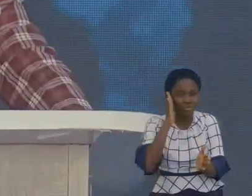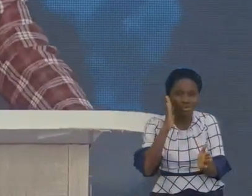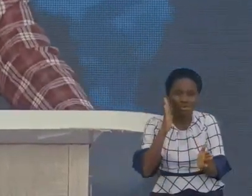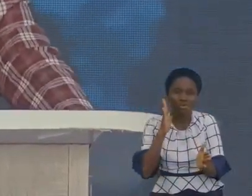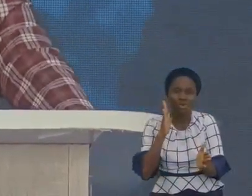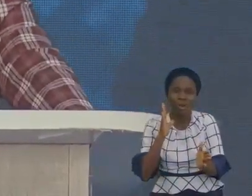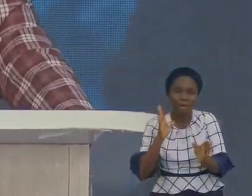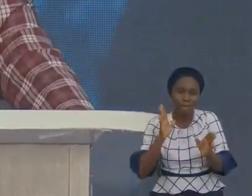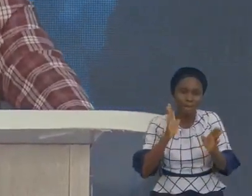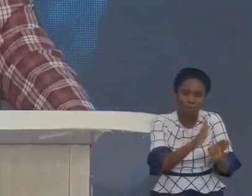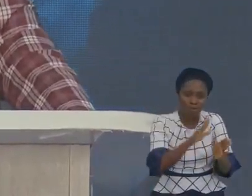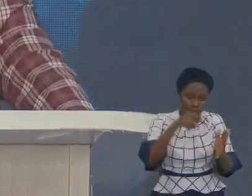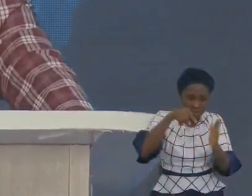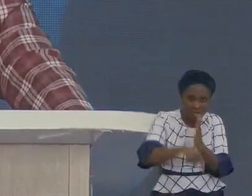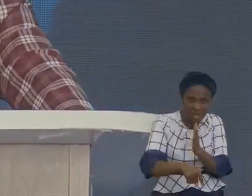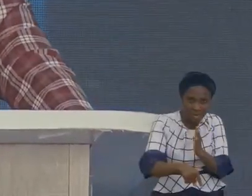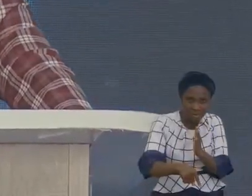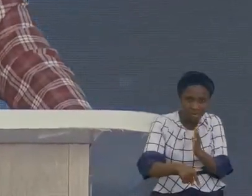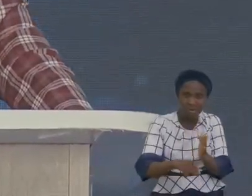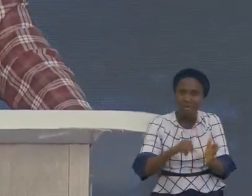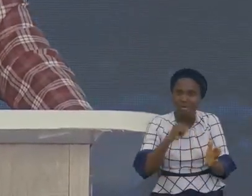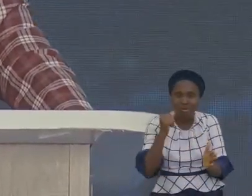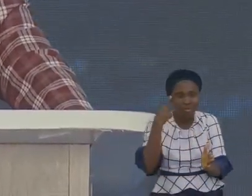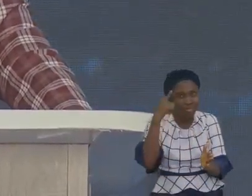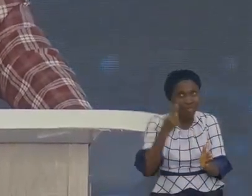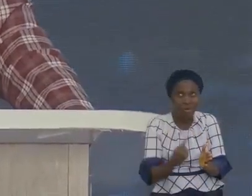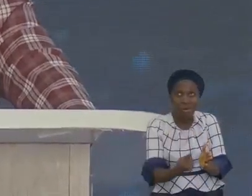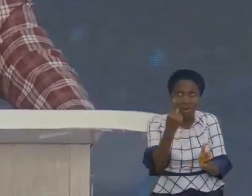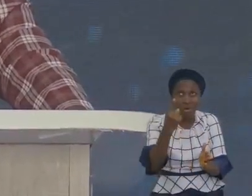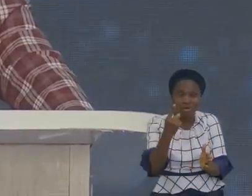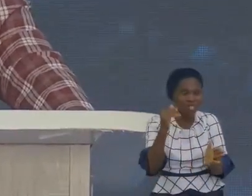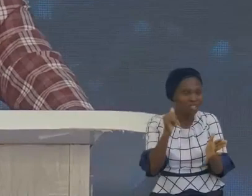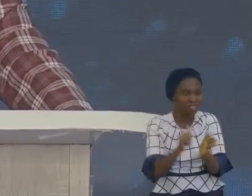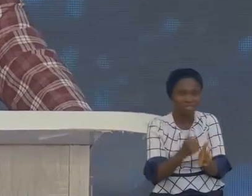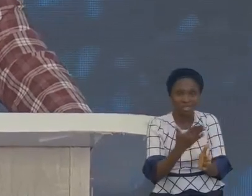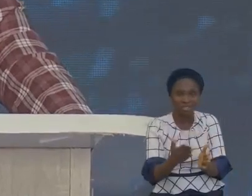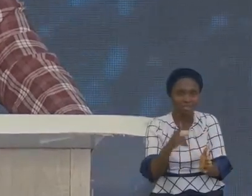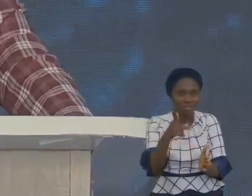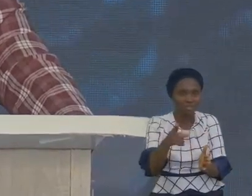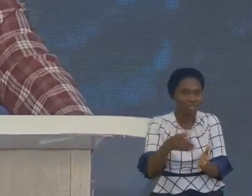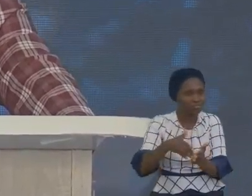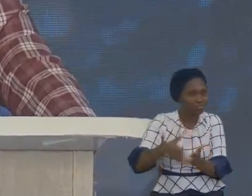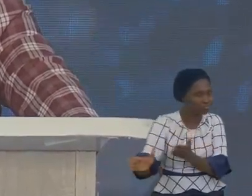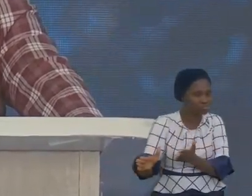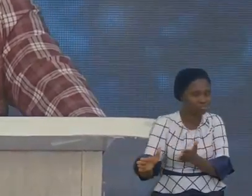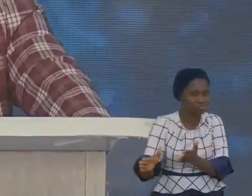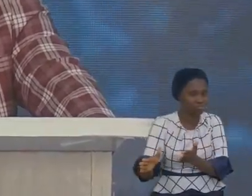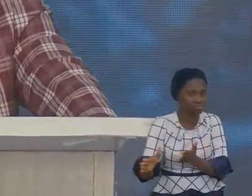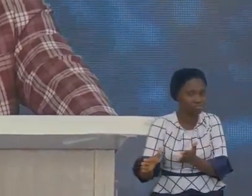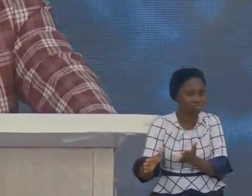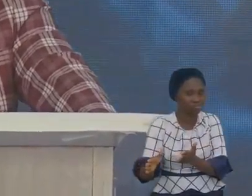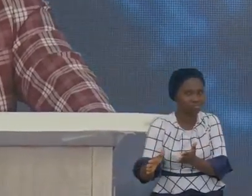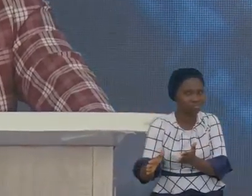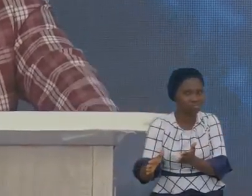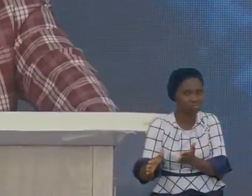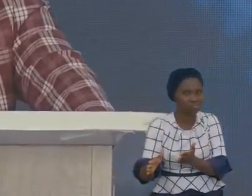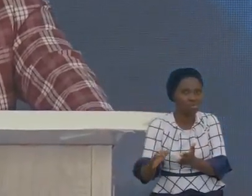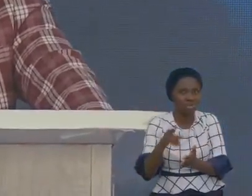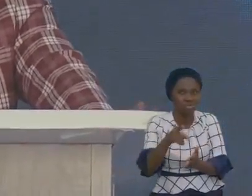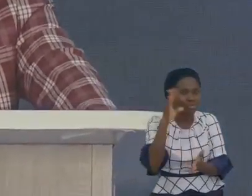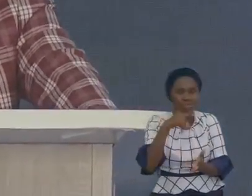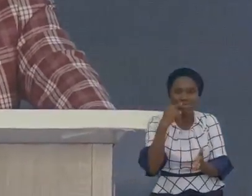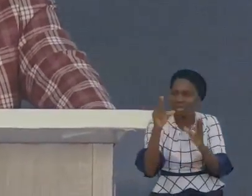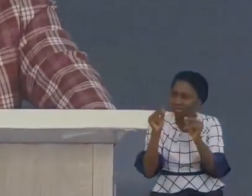you reject that thing. You say no to that thing. You say,